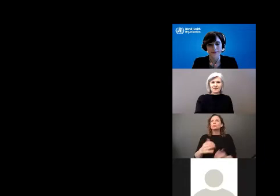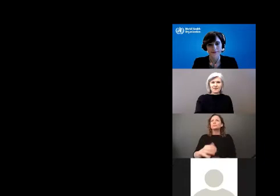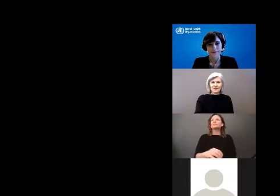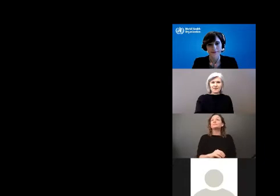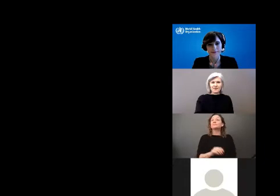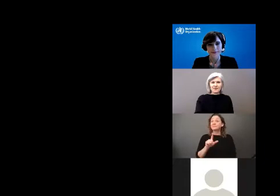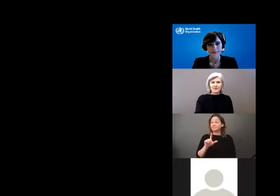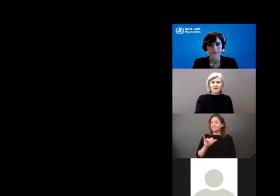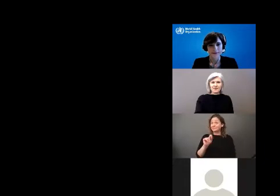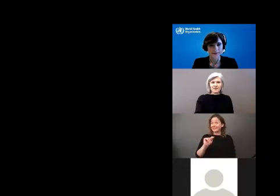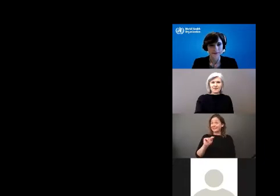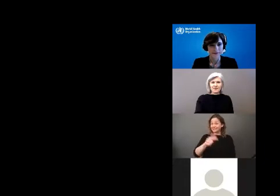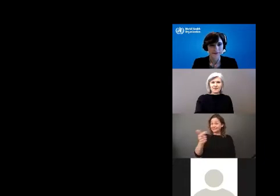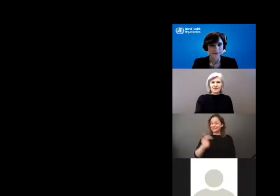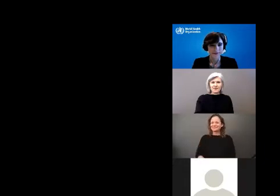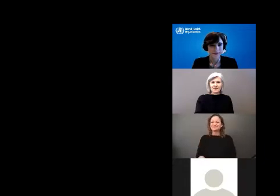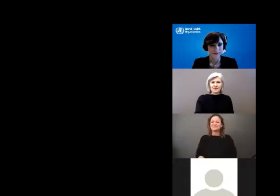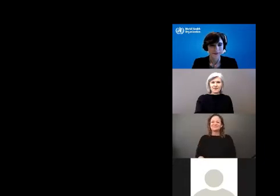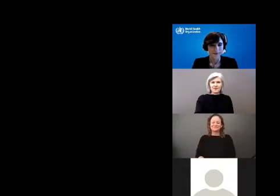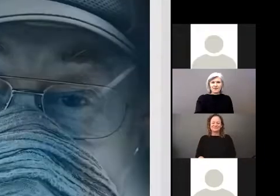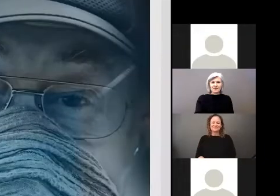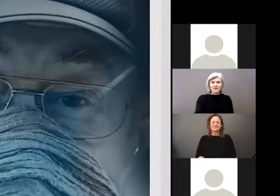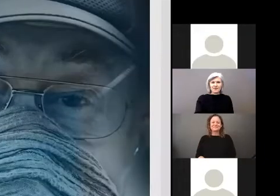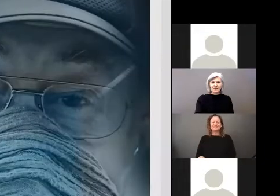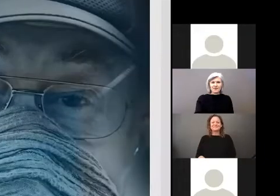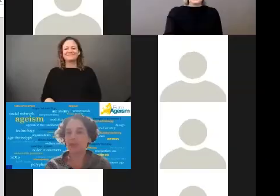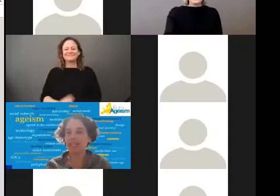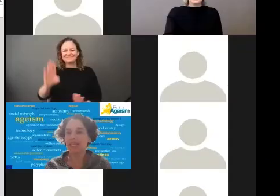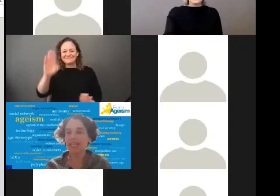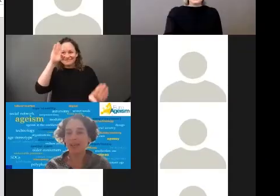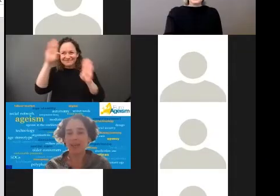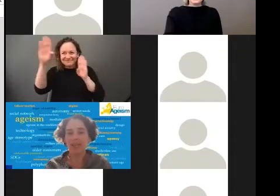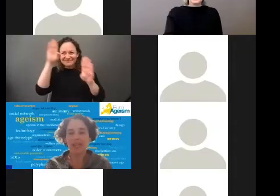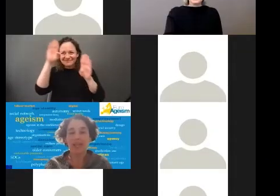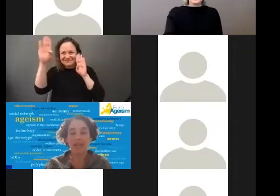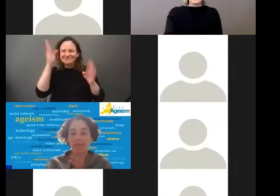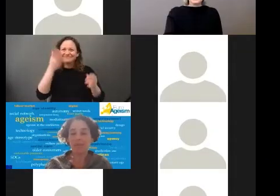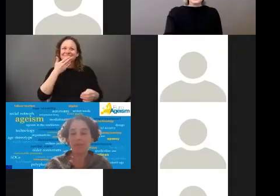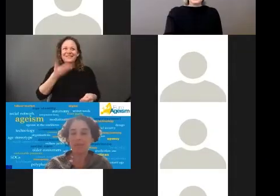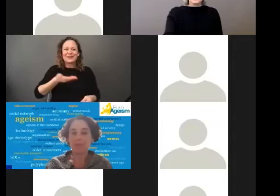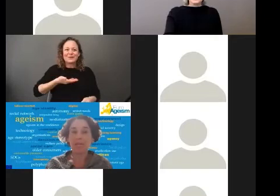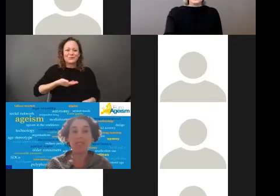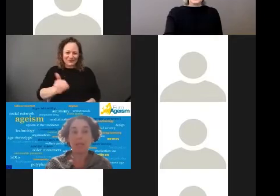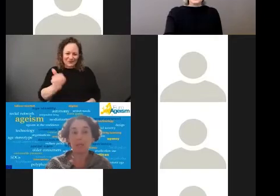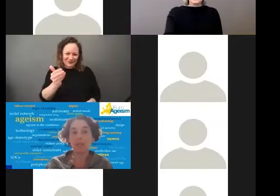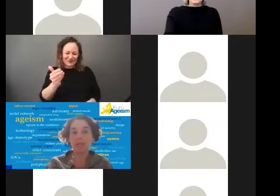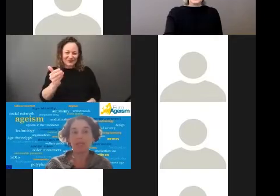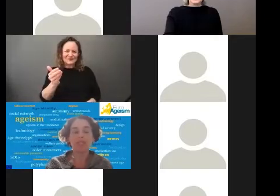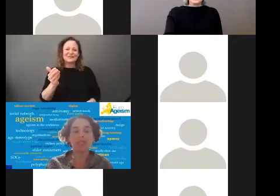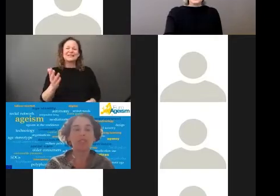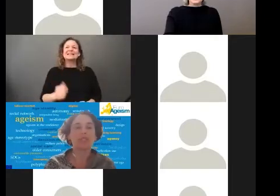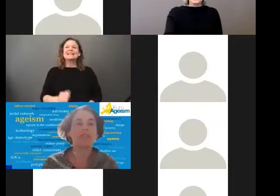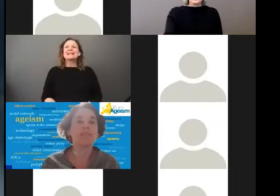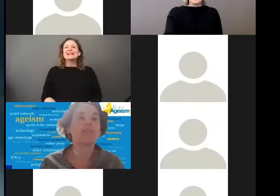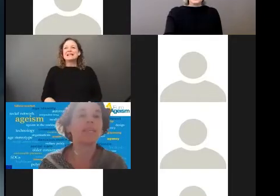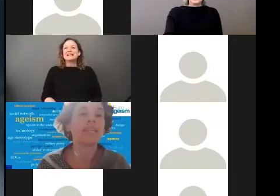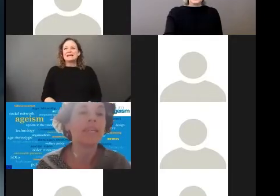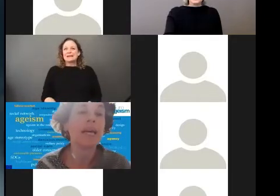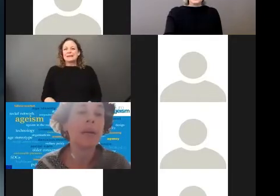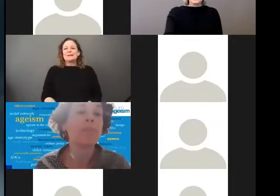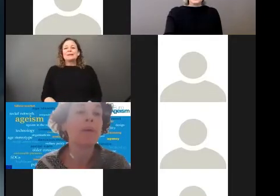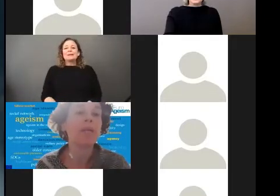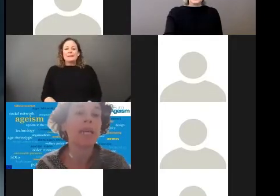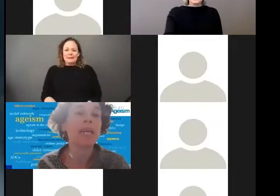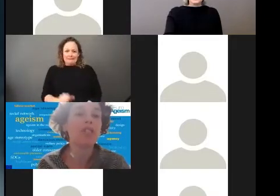So, hi everyone. Thank you for inviting me. I'm thrilled to be here today. And I will be talking, as I